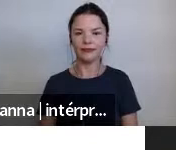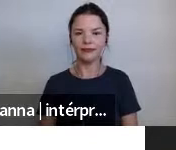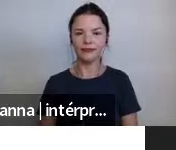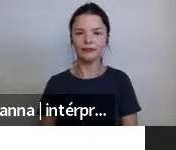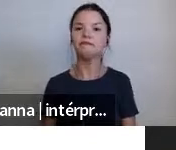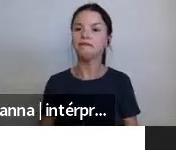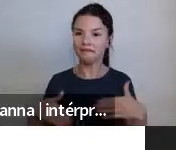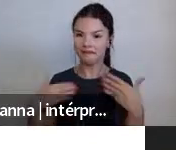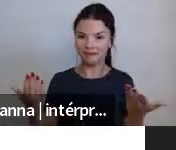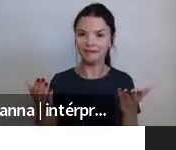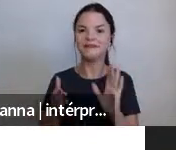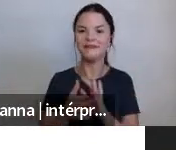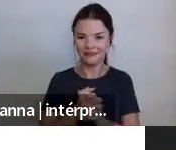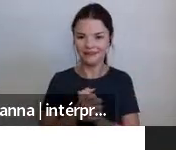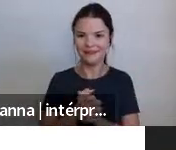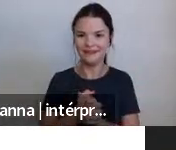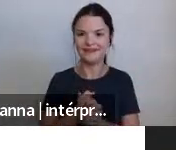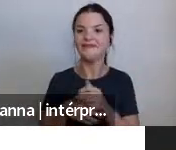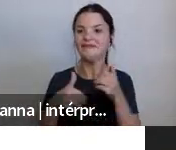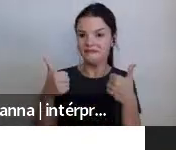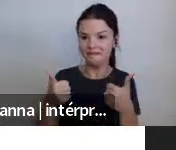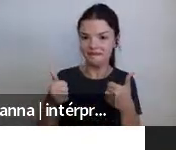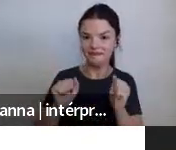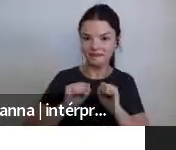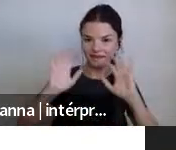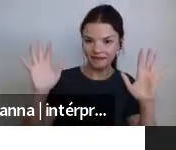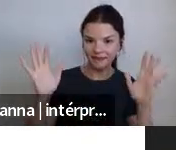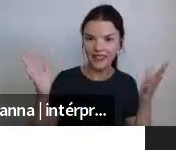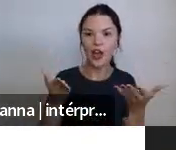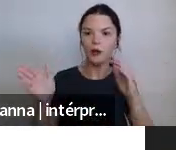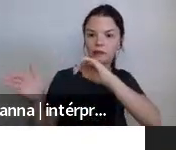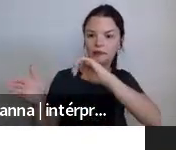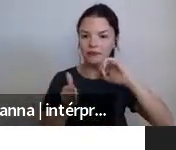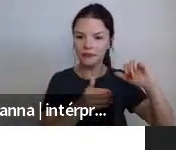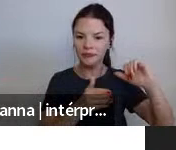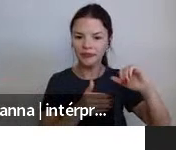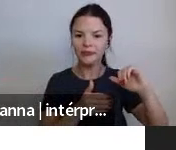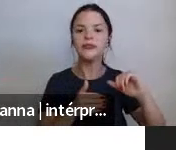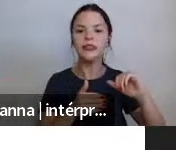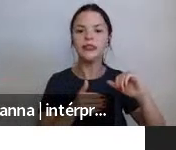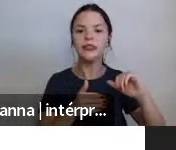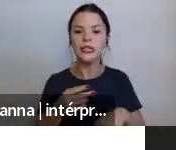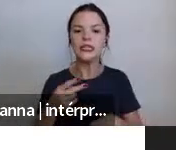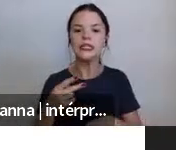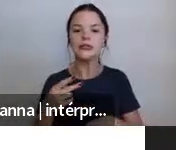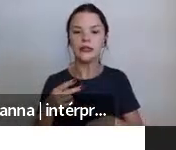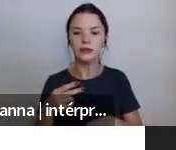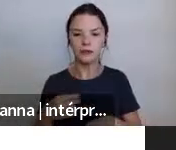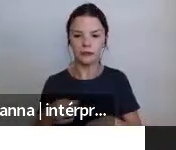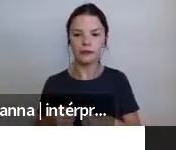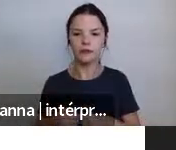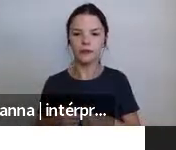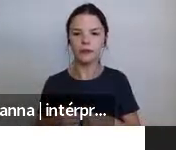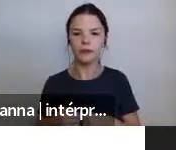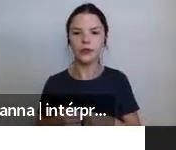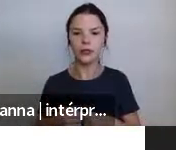Okay, so now we can move on the second part of our results,